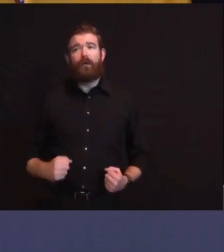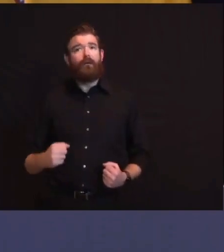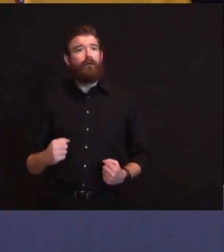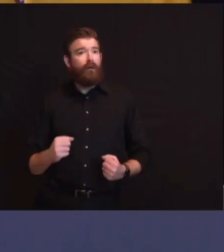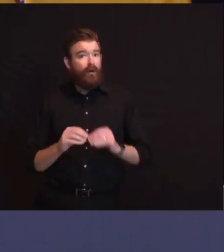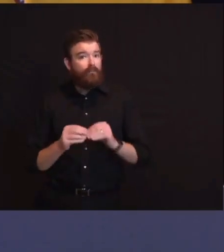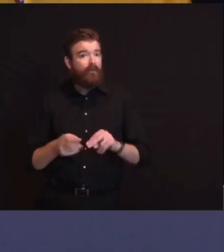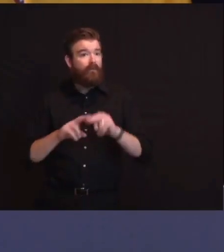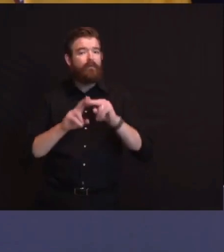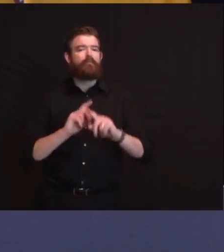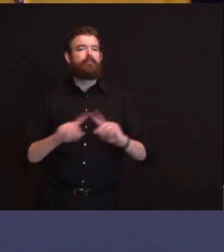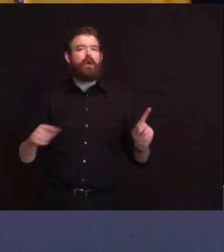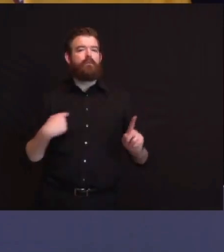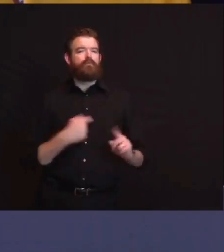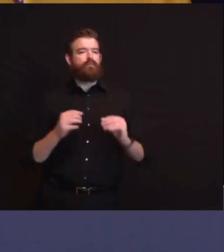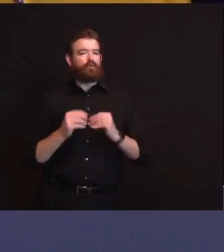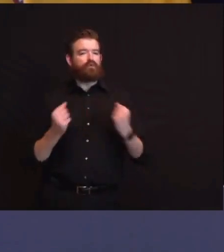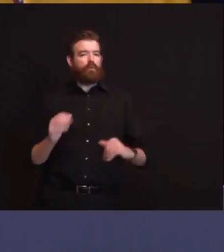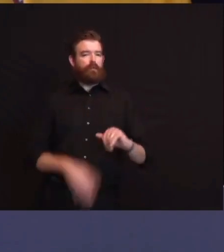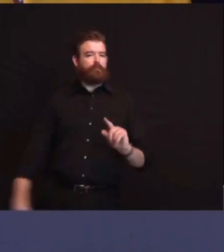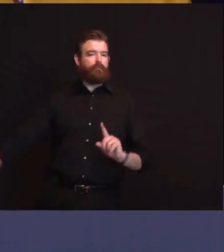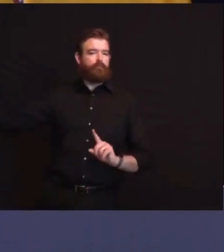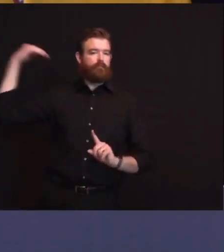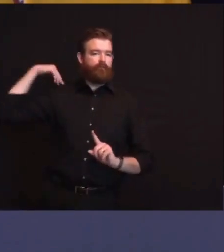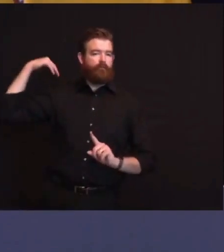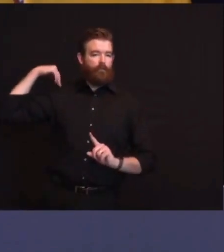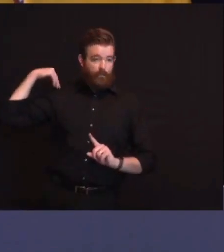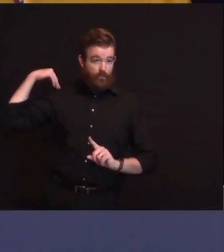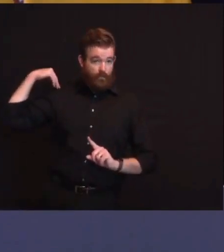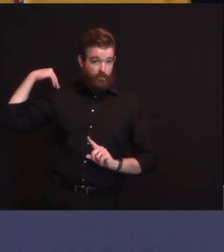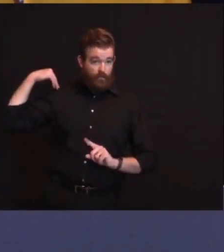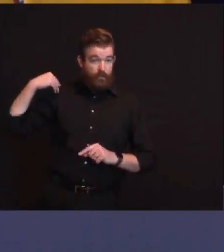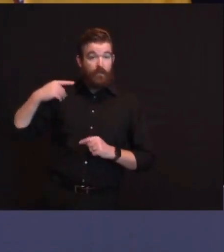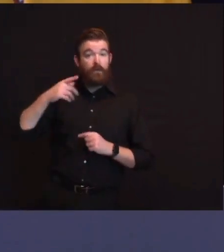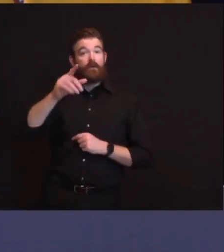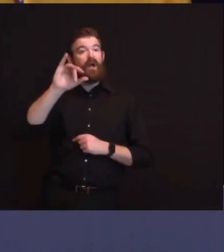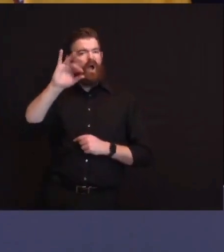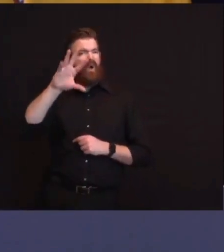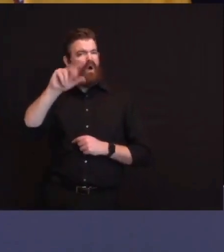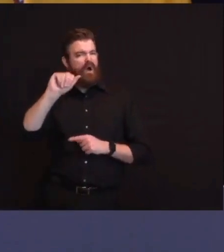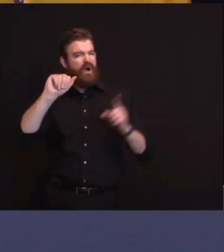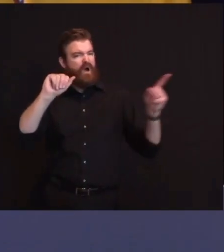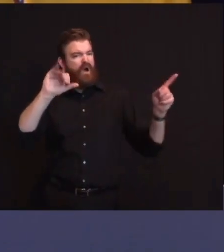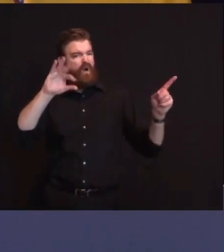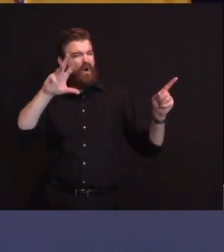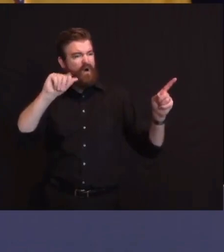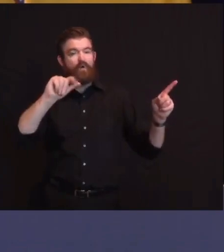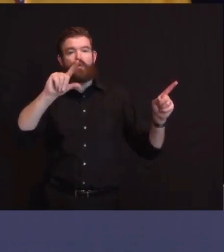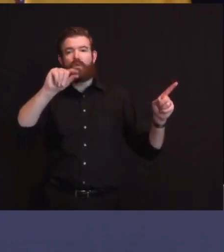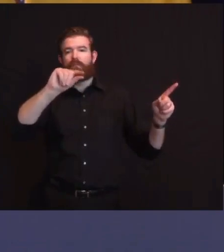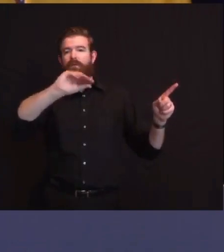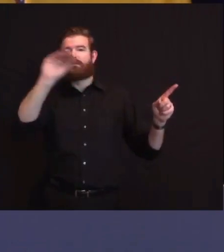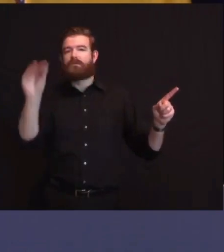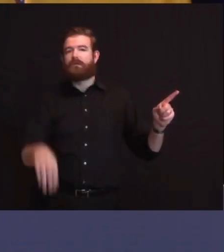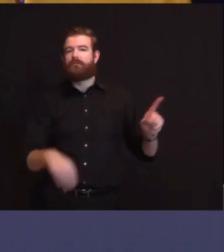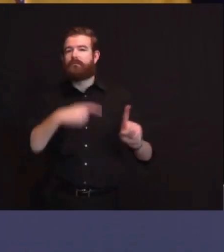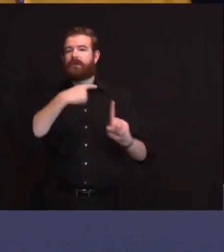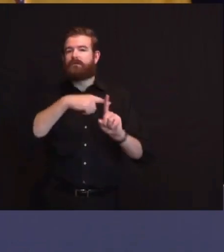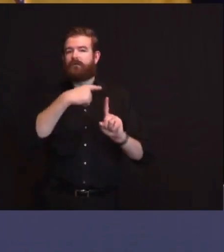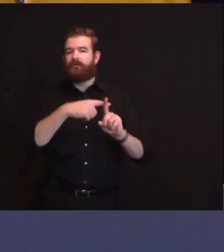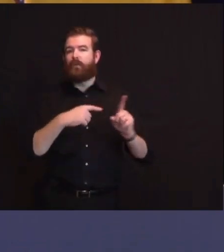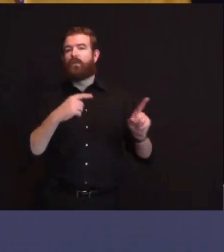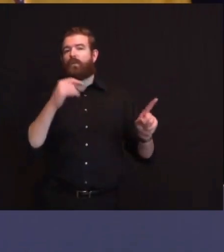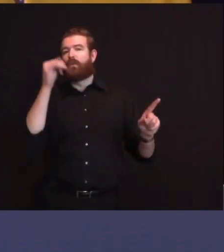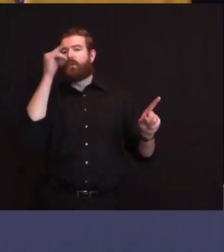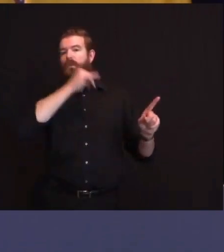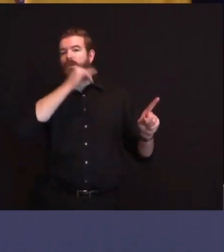today, it may have been you, that Iowa is at a 20% spot positivity right now. North Dakota, you and I talked about the other